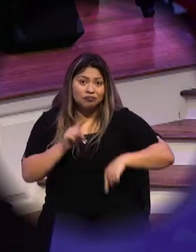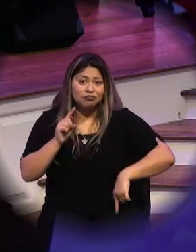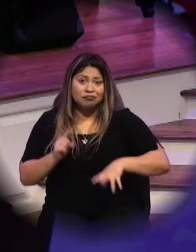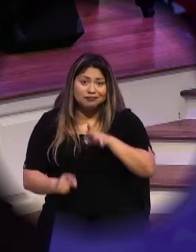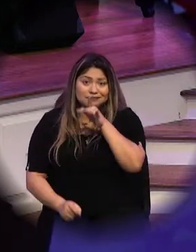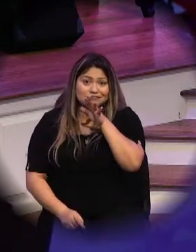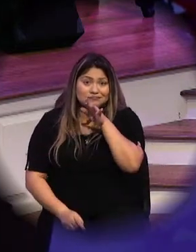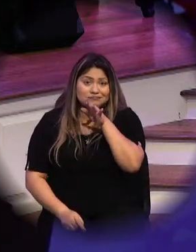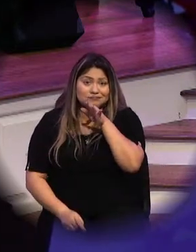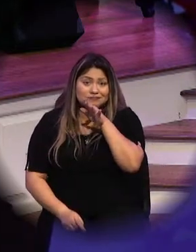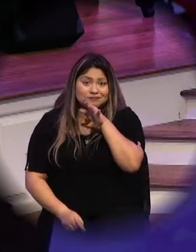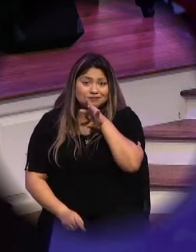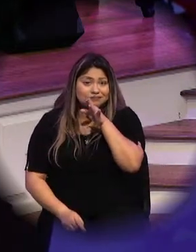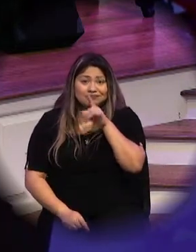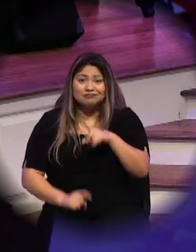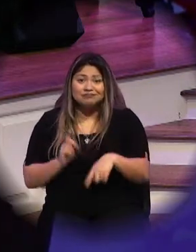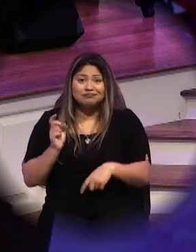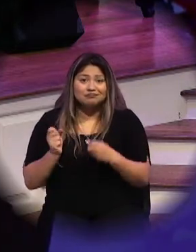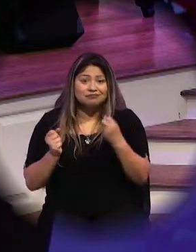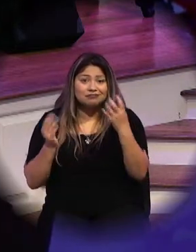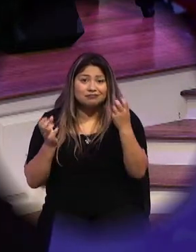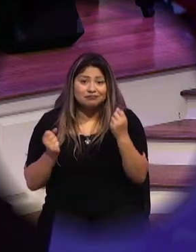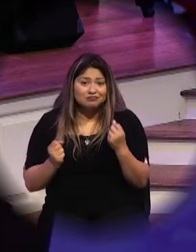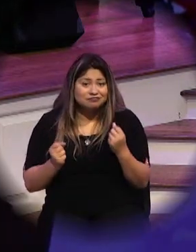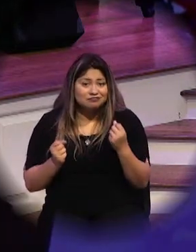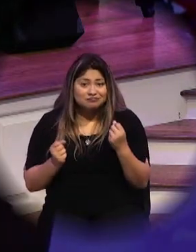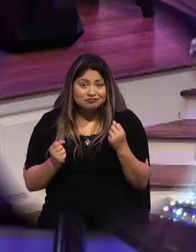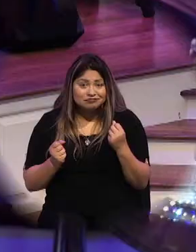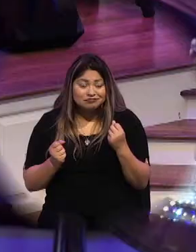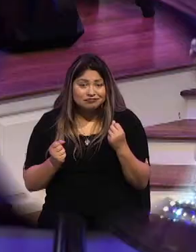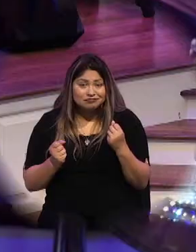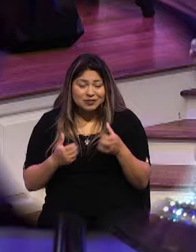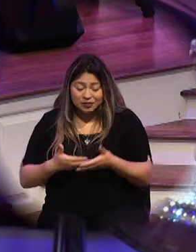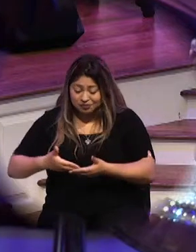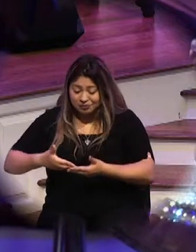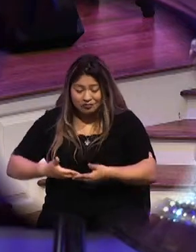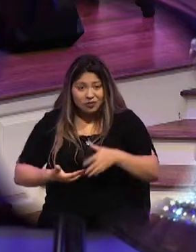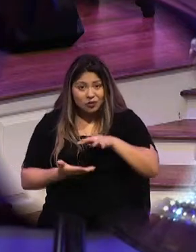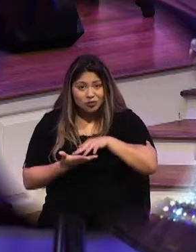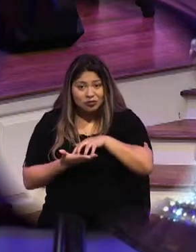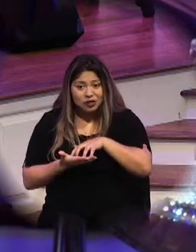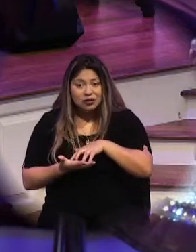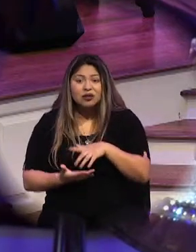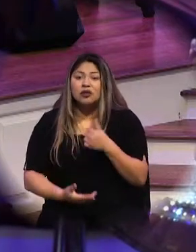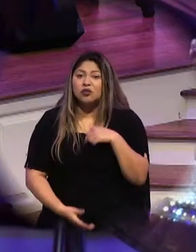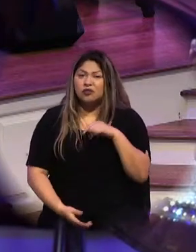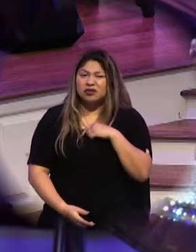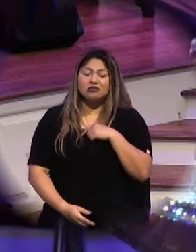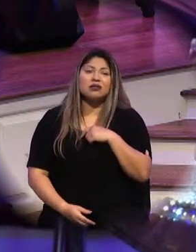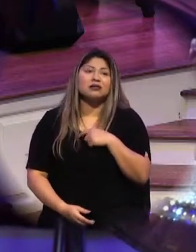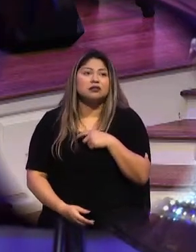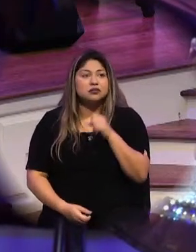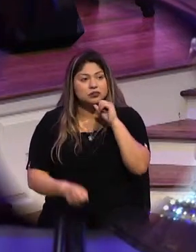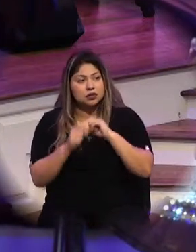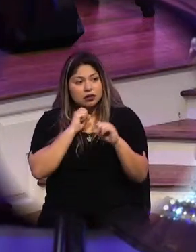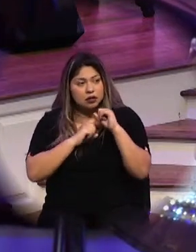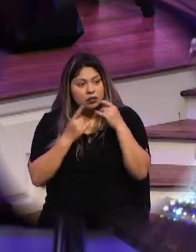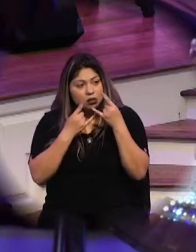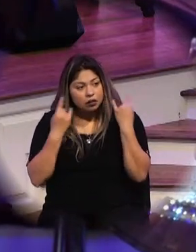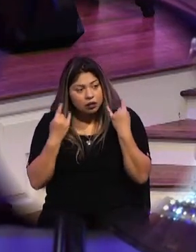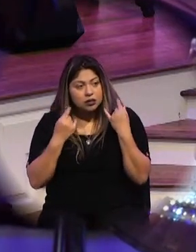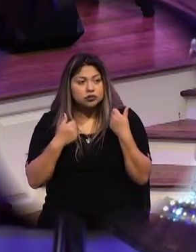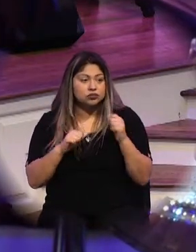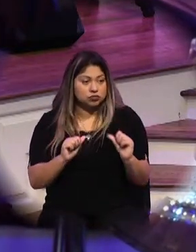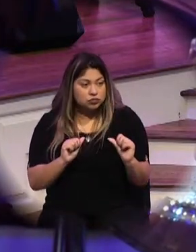masks. It even happened before church this morning. We're trying to practice all of the good habits that folks are asking us to practice. And so we're trying to greet one another with